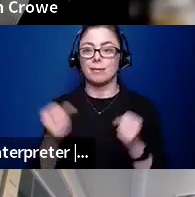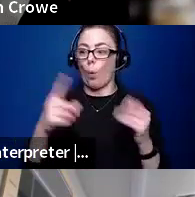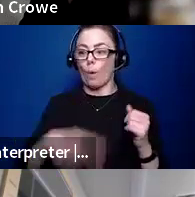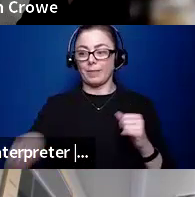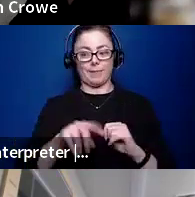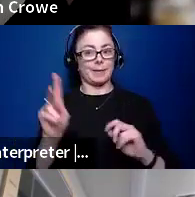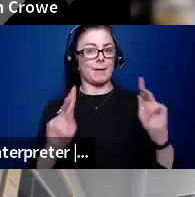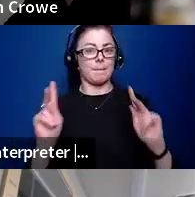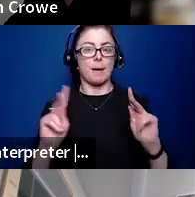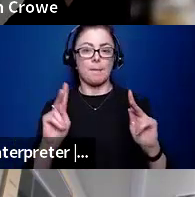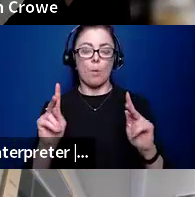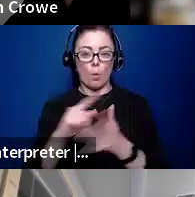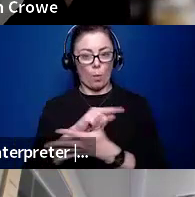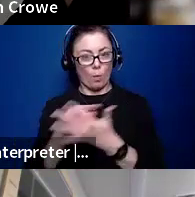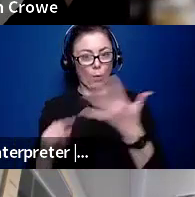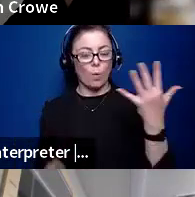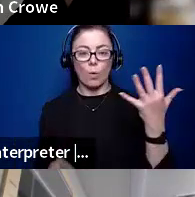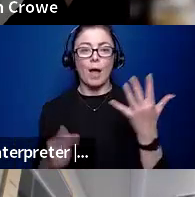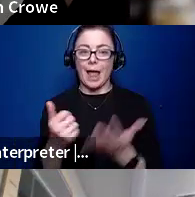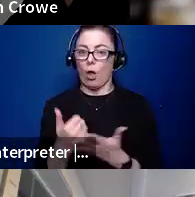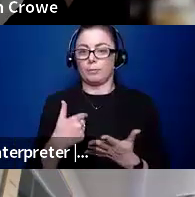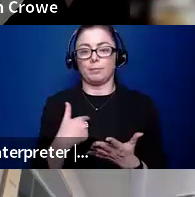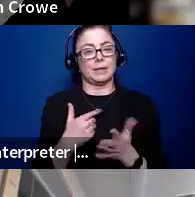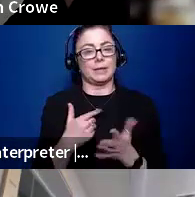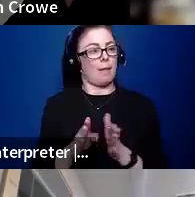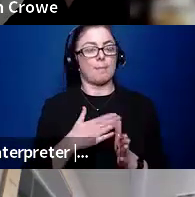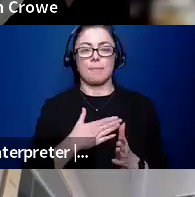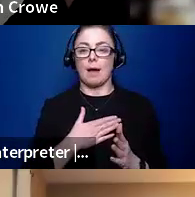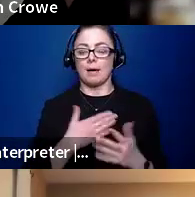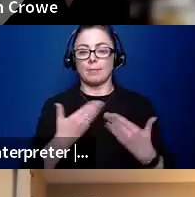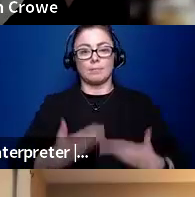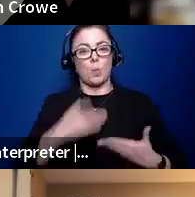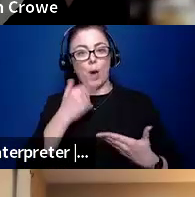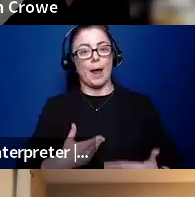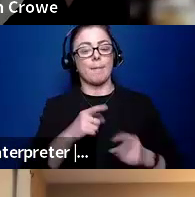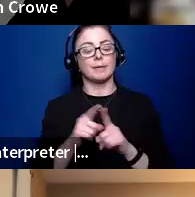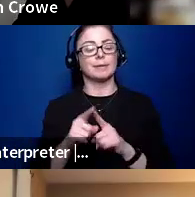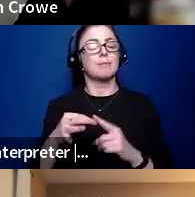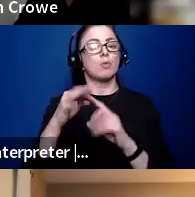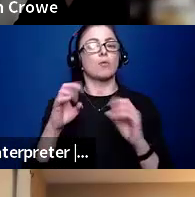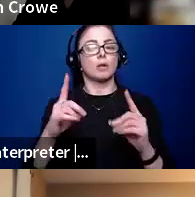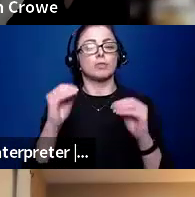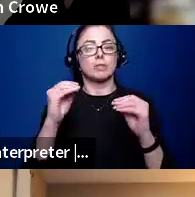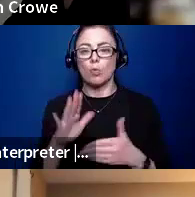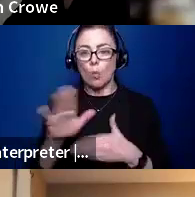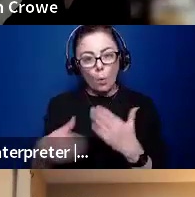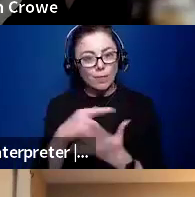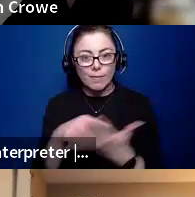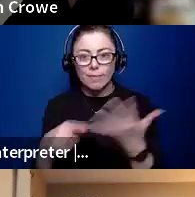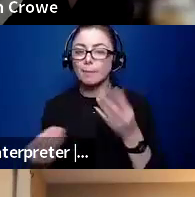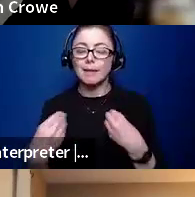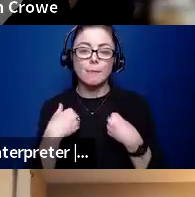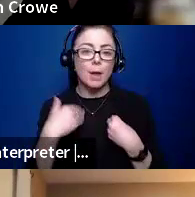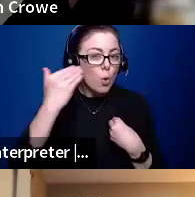into the special education teacher that I am today. Every one of them provided me with knowledge, resources, and constant support. I